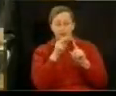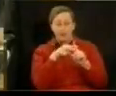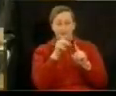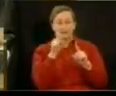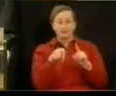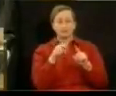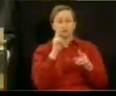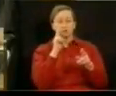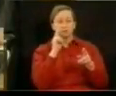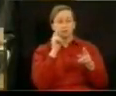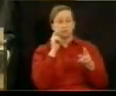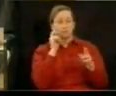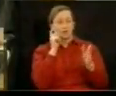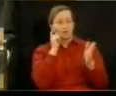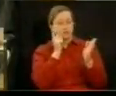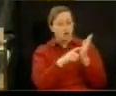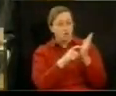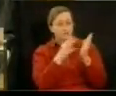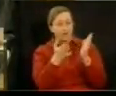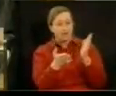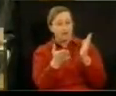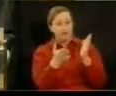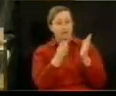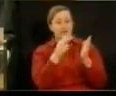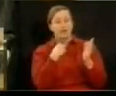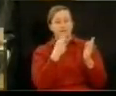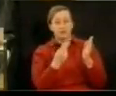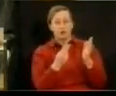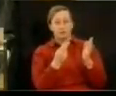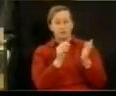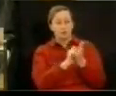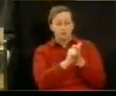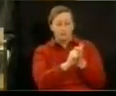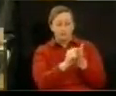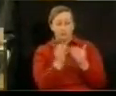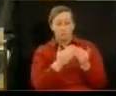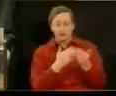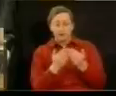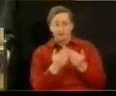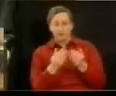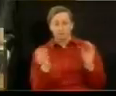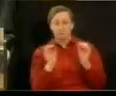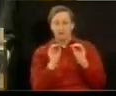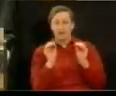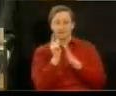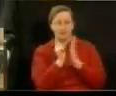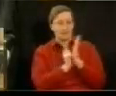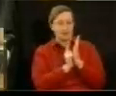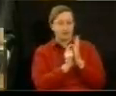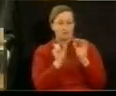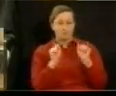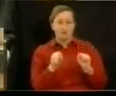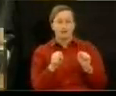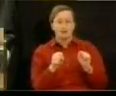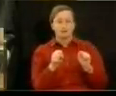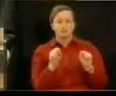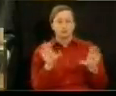office of their interest, whether it be verbal notification or written notification. There's nothing legal we can do to require notification.